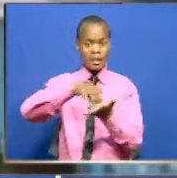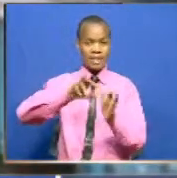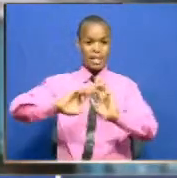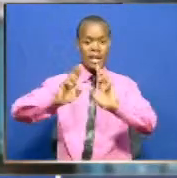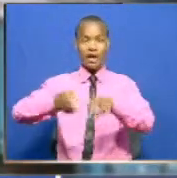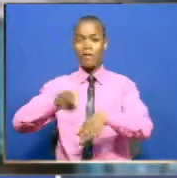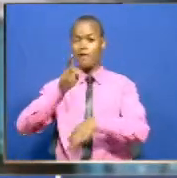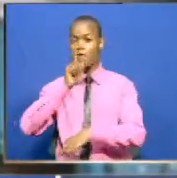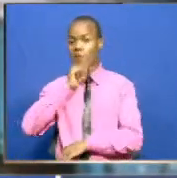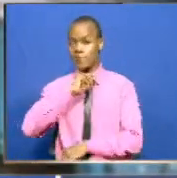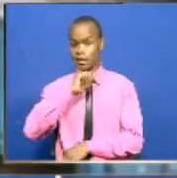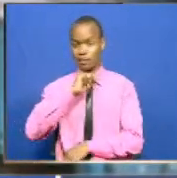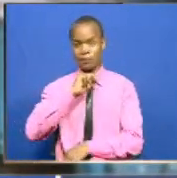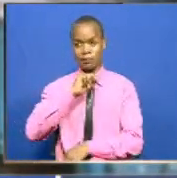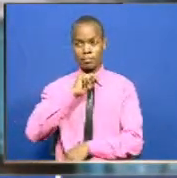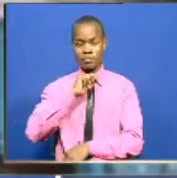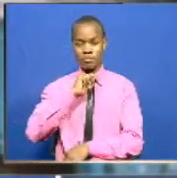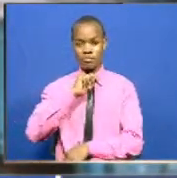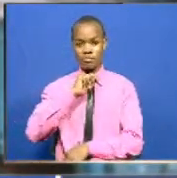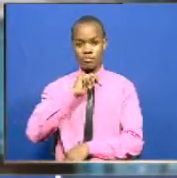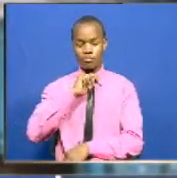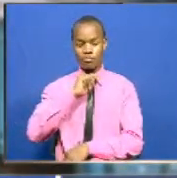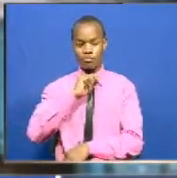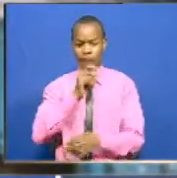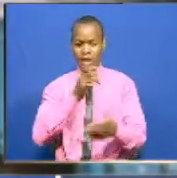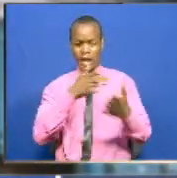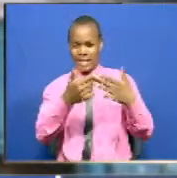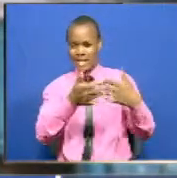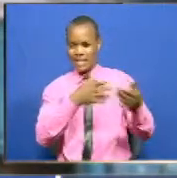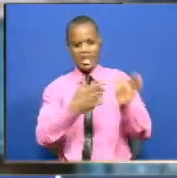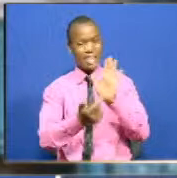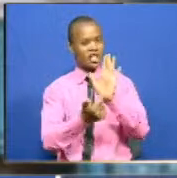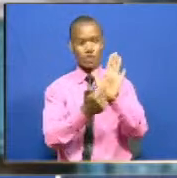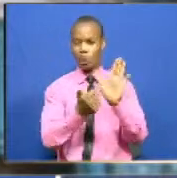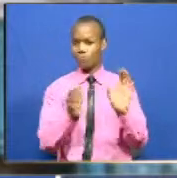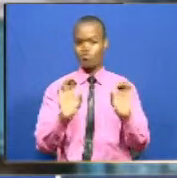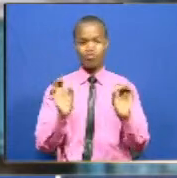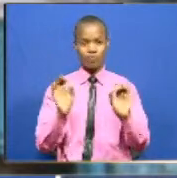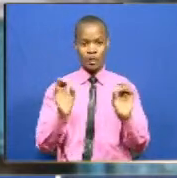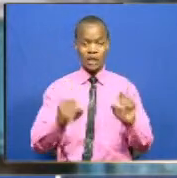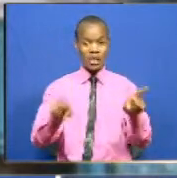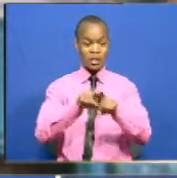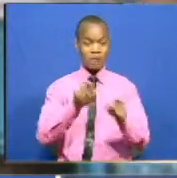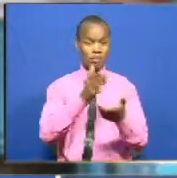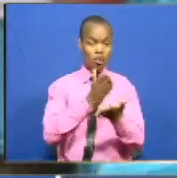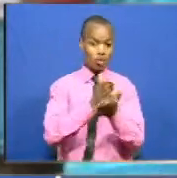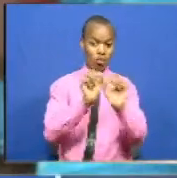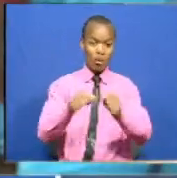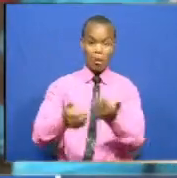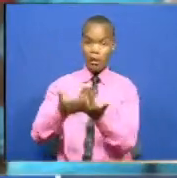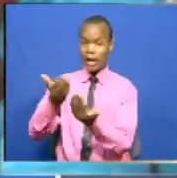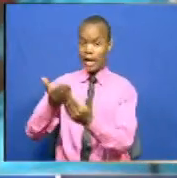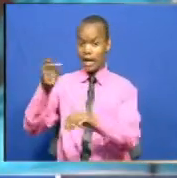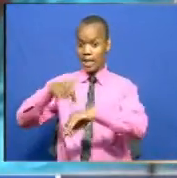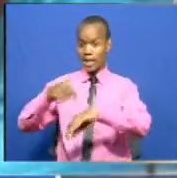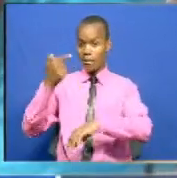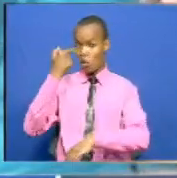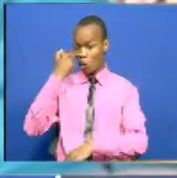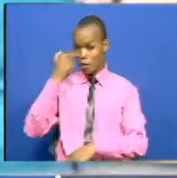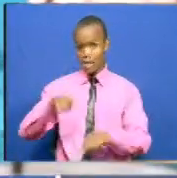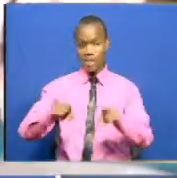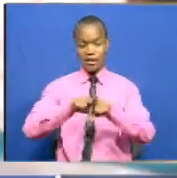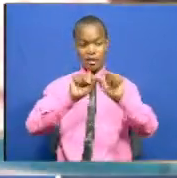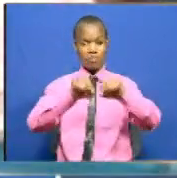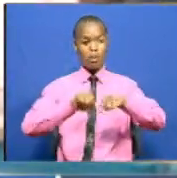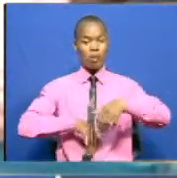are likely to be asymptomatic. So this means they'll be able to get treatment from home and they'll be able to adhere